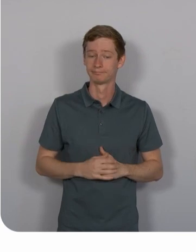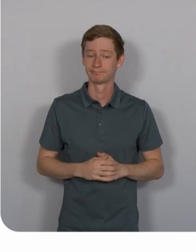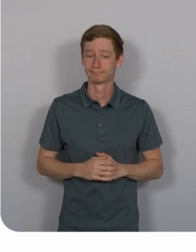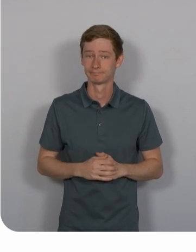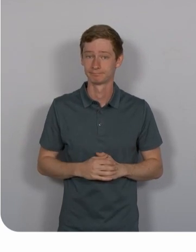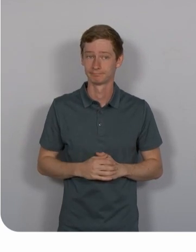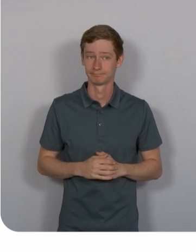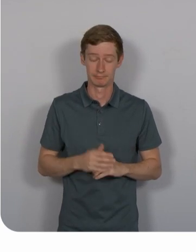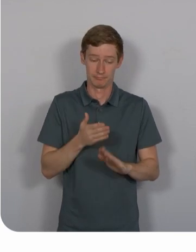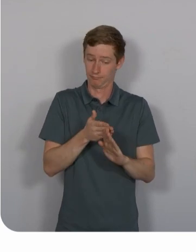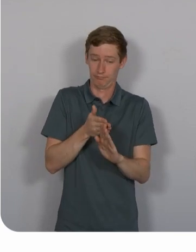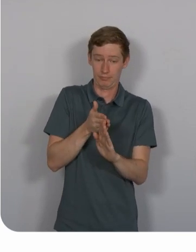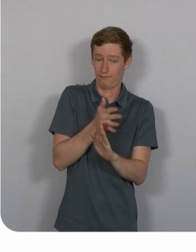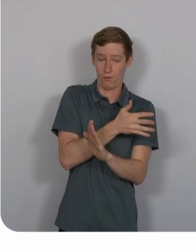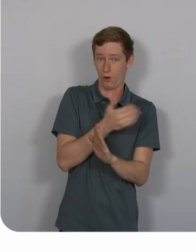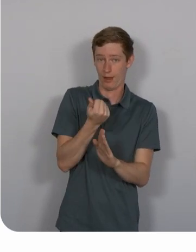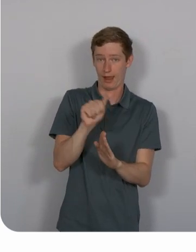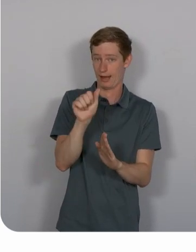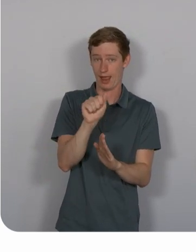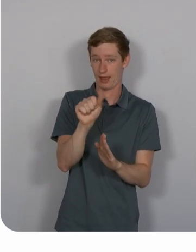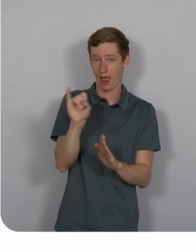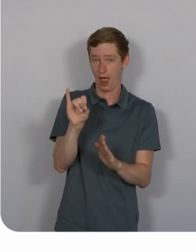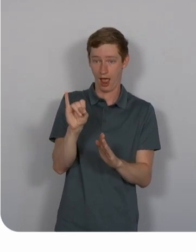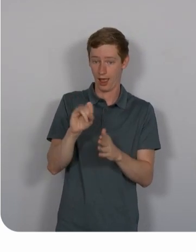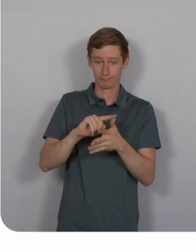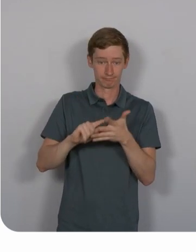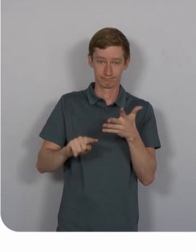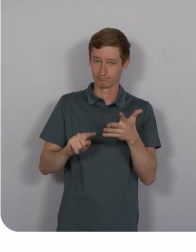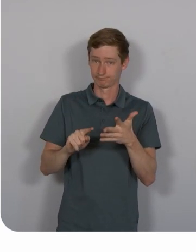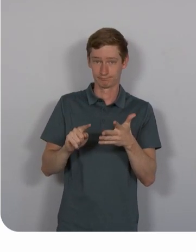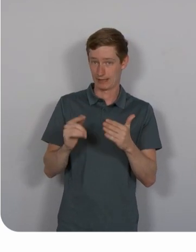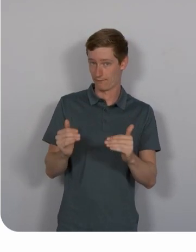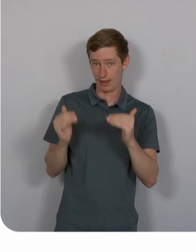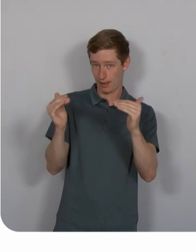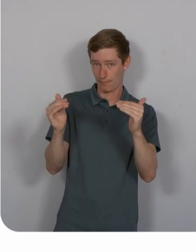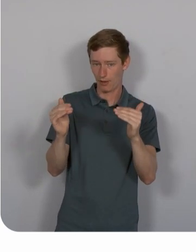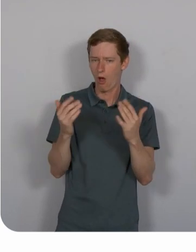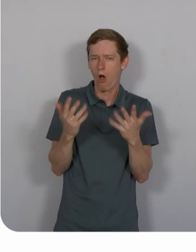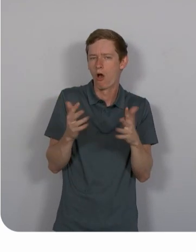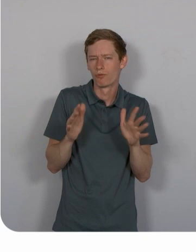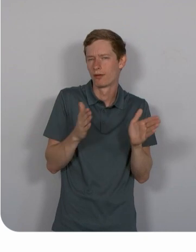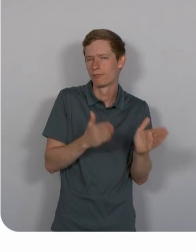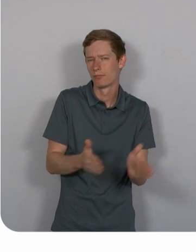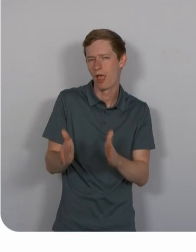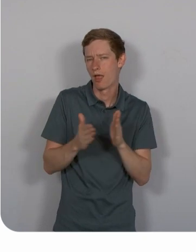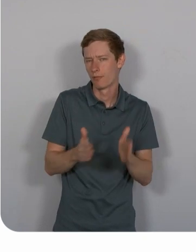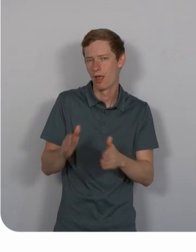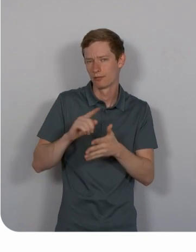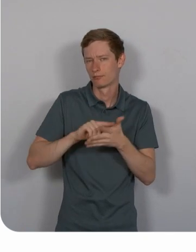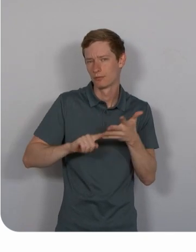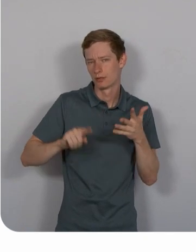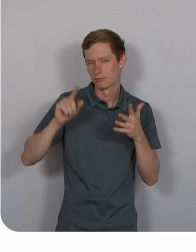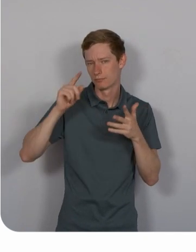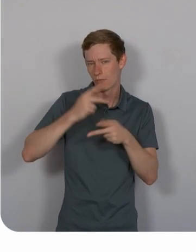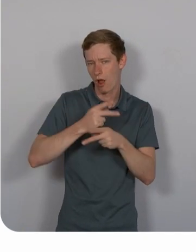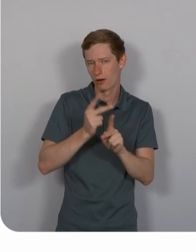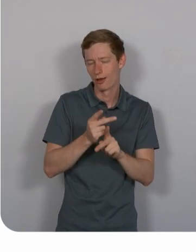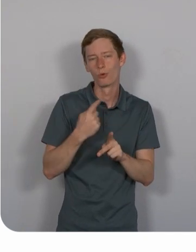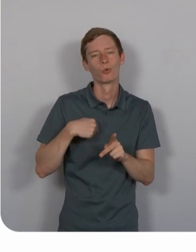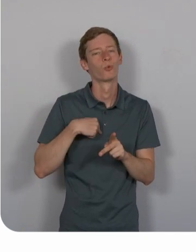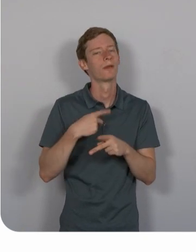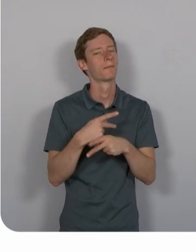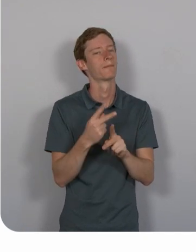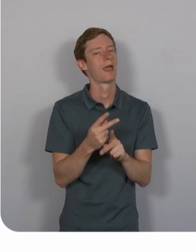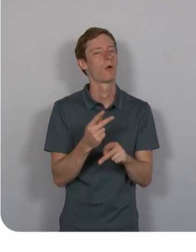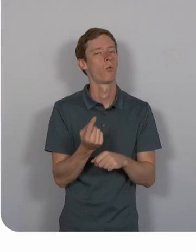before even any of these AI advances came up, we'd started planning this product. And before all of that, we built in one more feature into